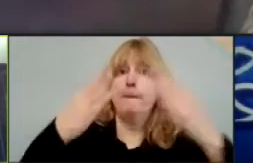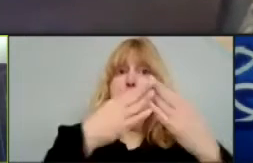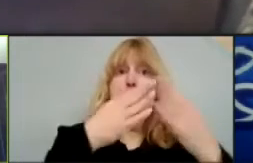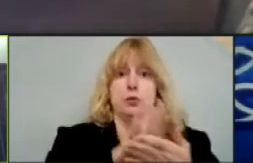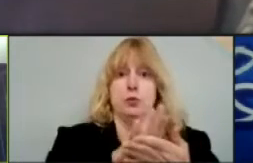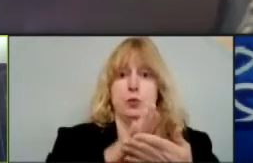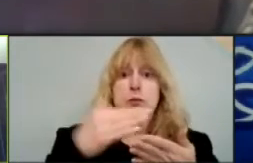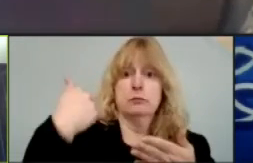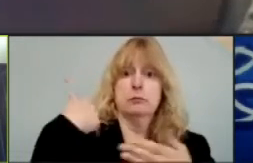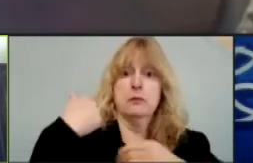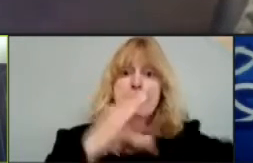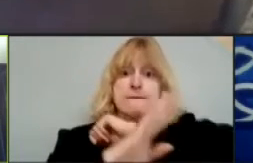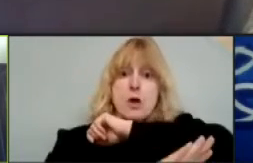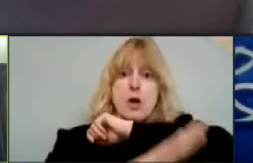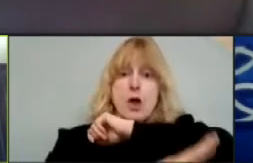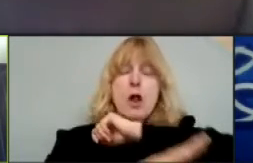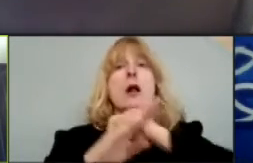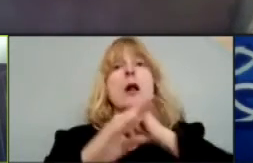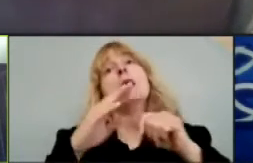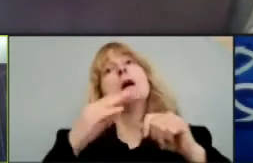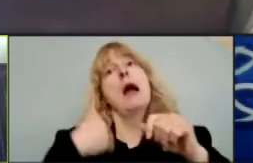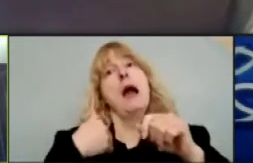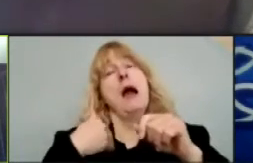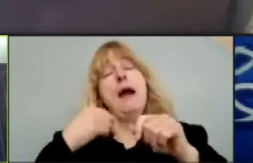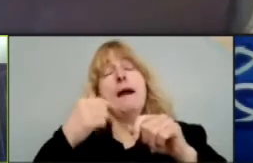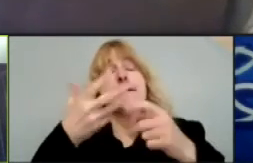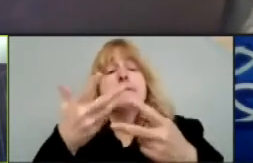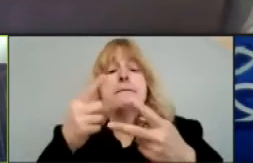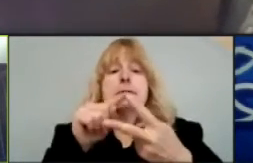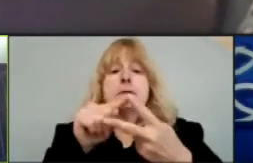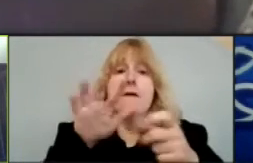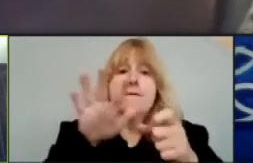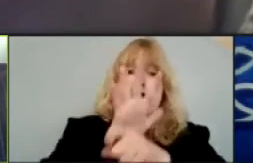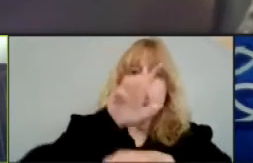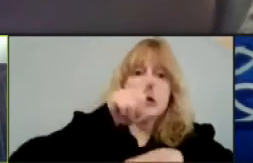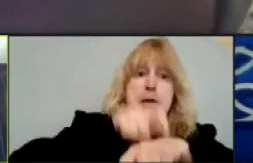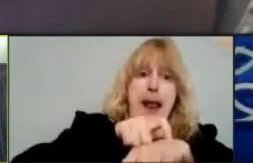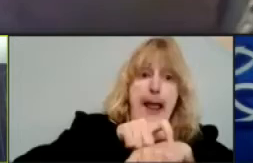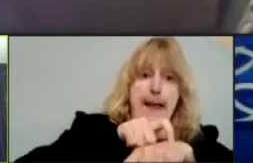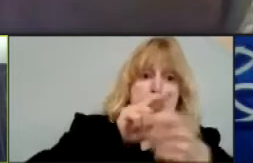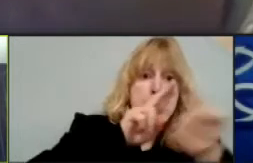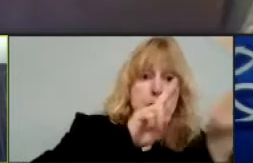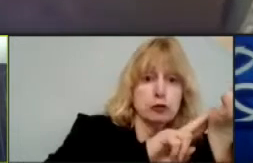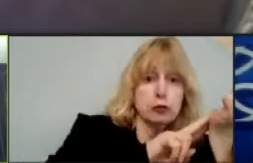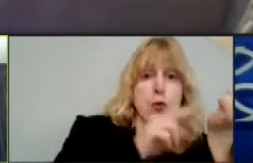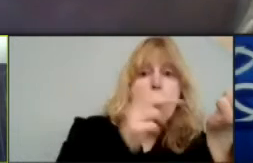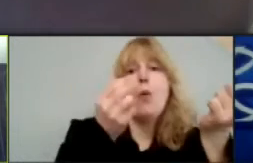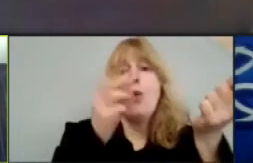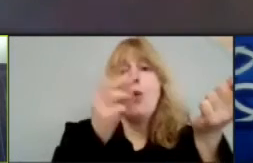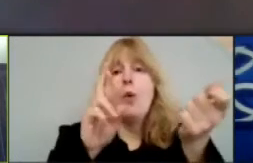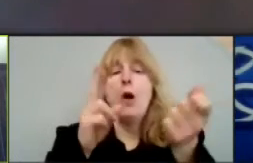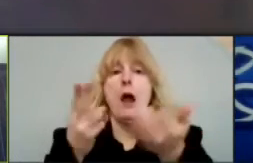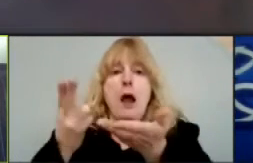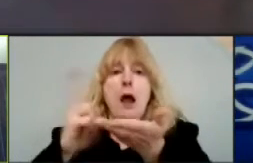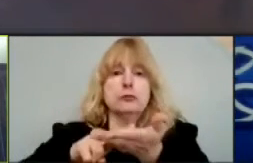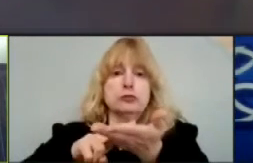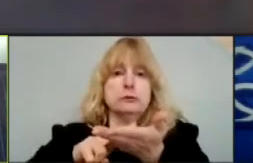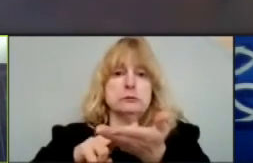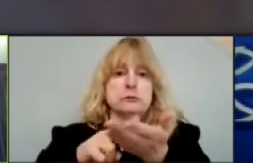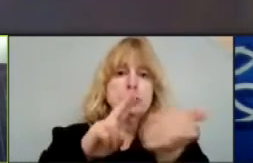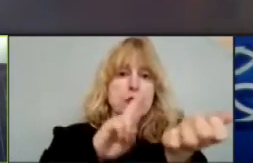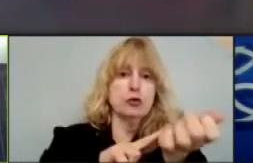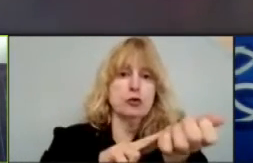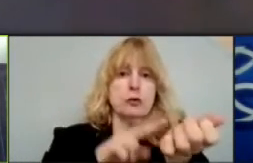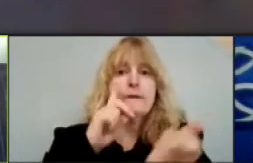fall to either have a full-time nurse or a contracted nurse in every school in DPSCD. Obviously, since